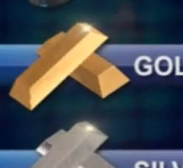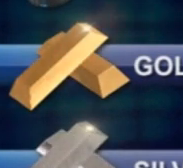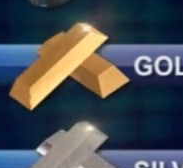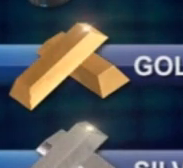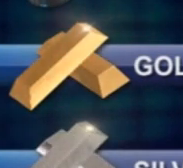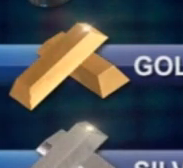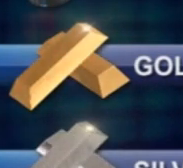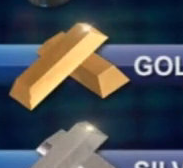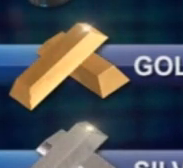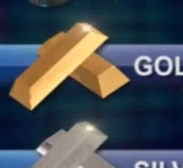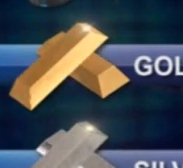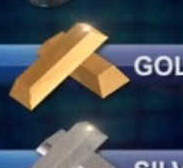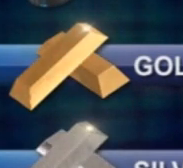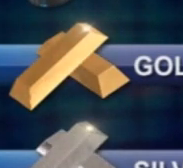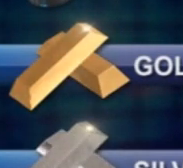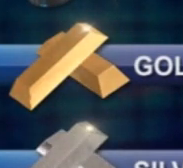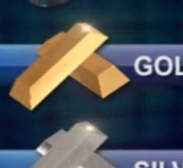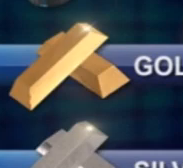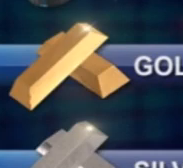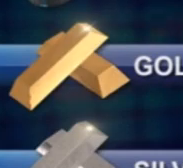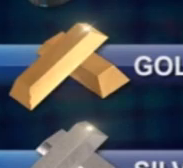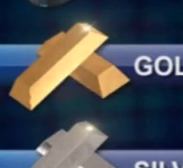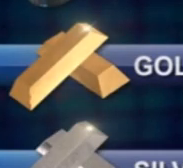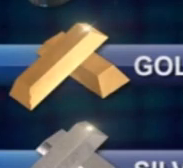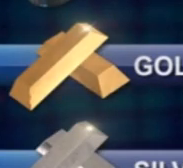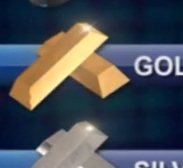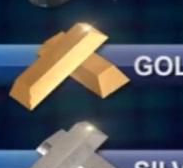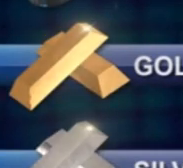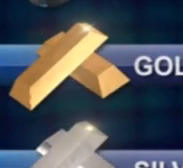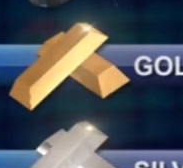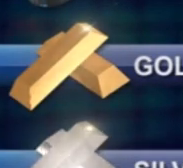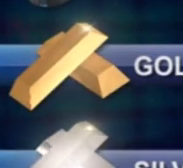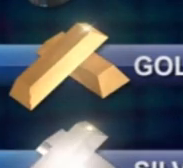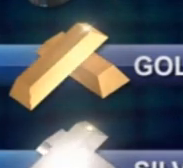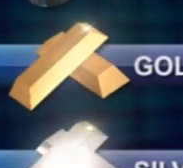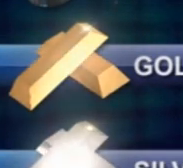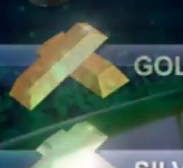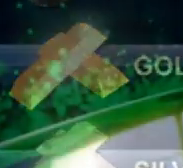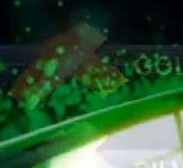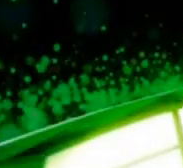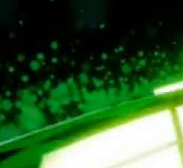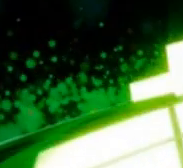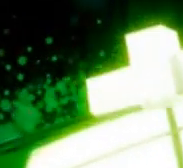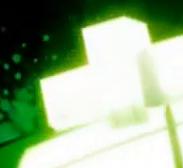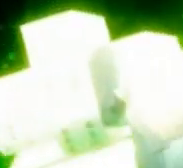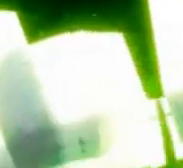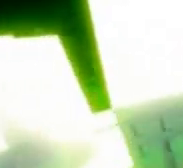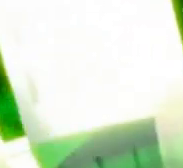$1,893 per ounce. And silver closed up at $26 to $59.